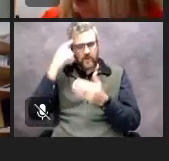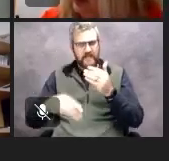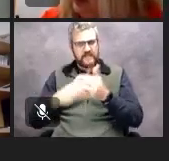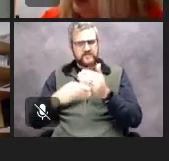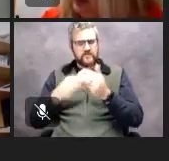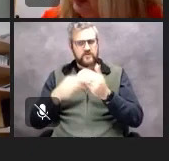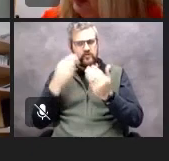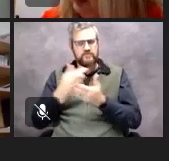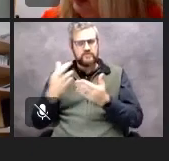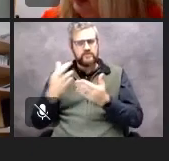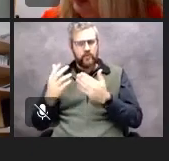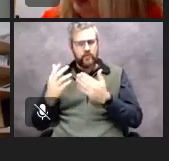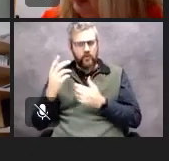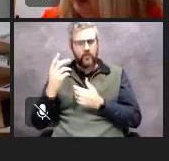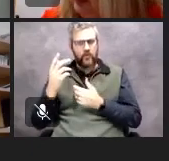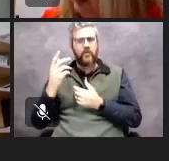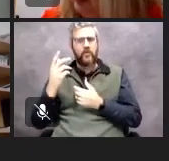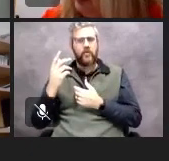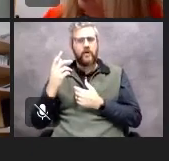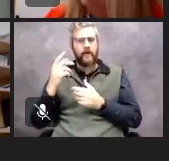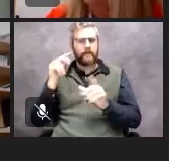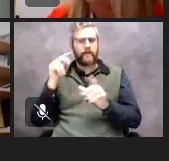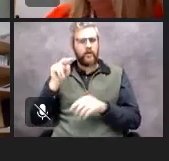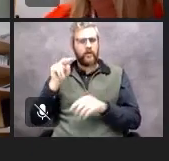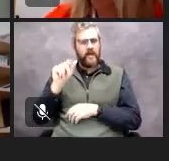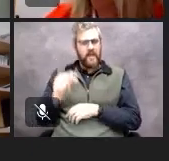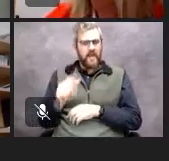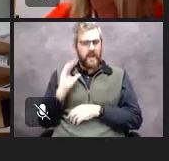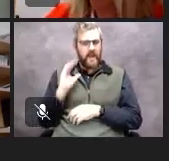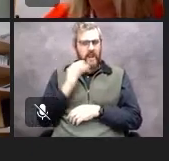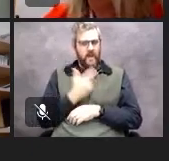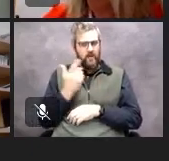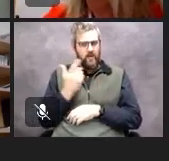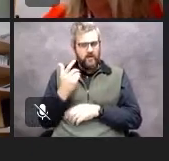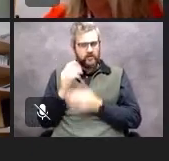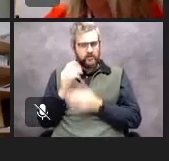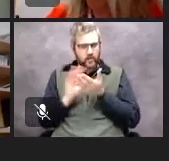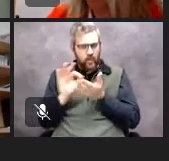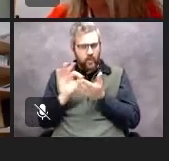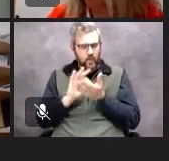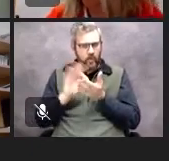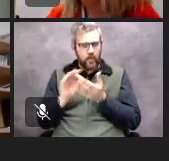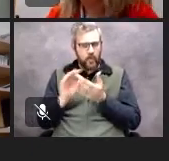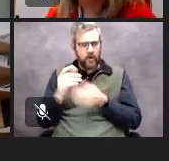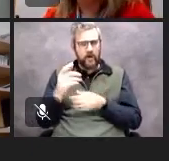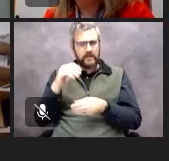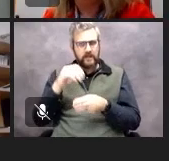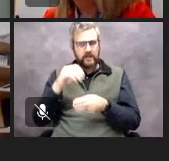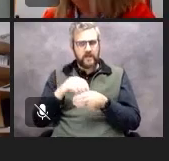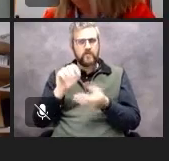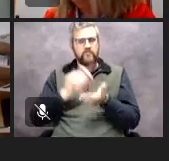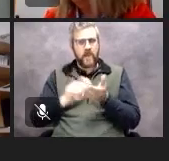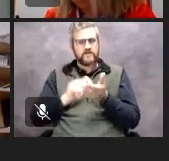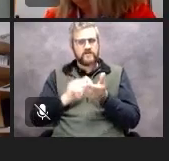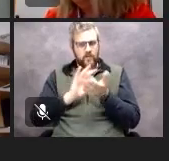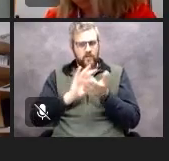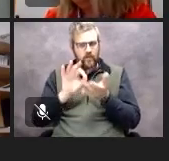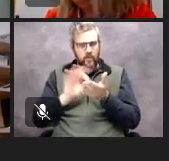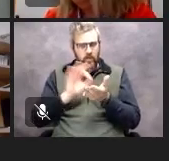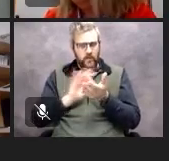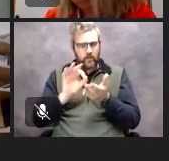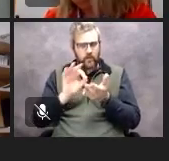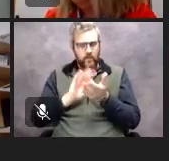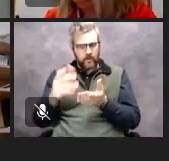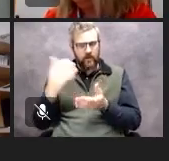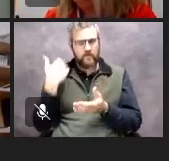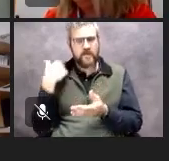is when looking at our writing scores, at one point in the state of Kentucky, we had marker papers,